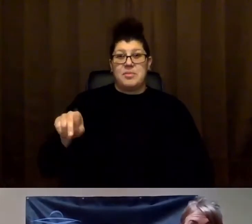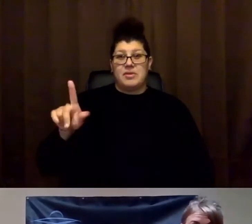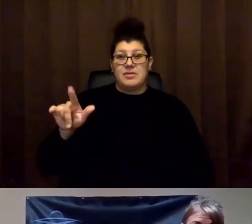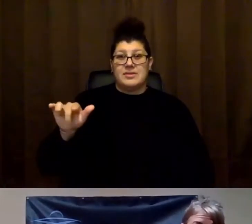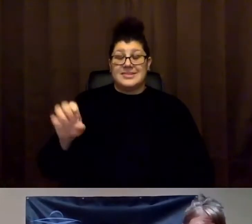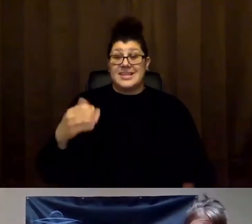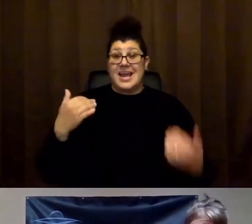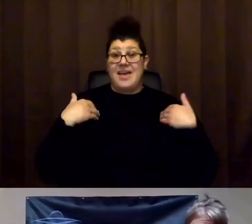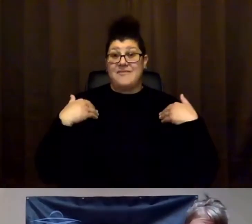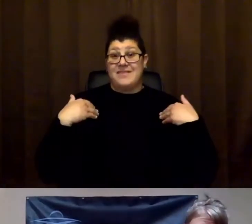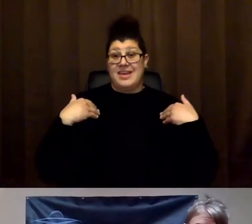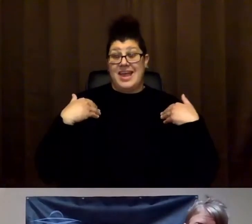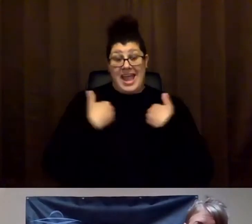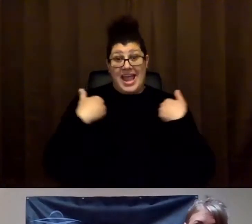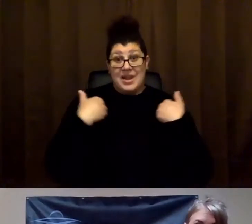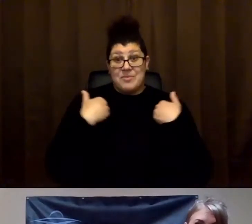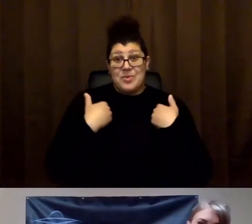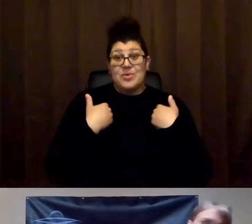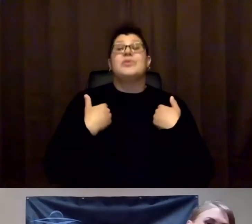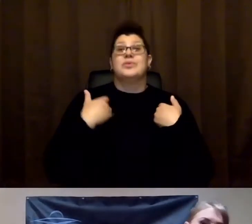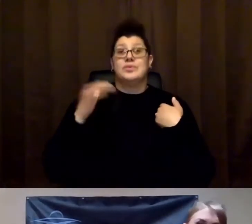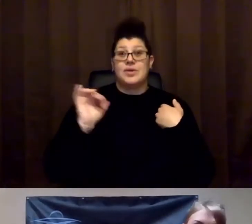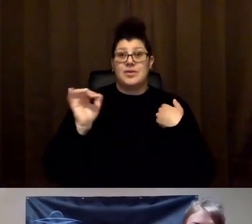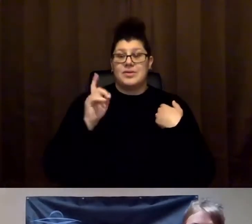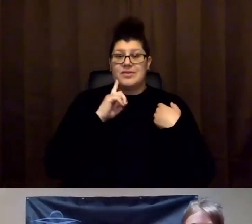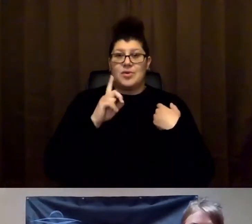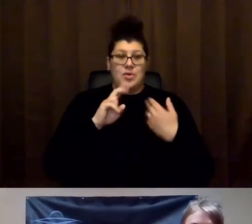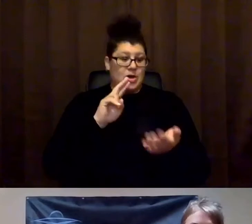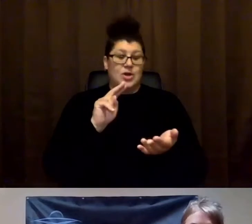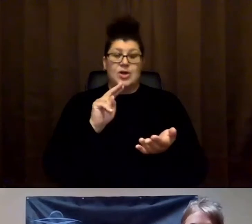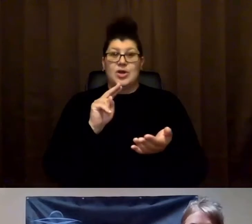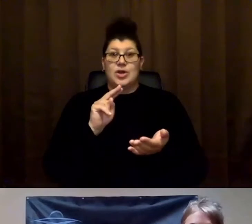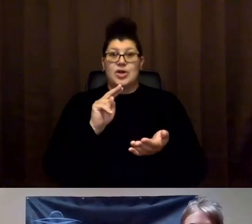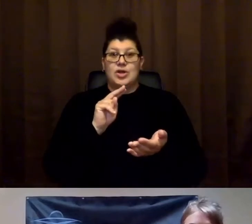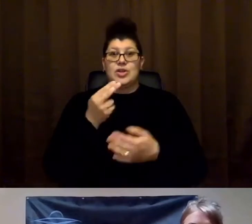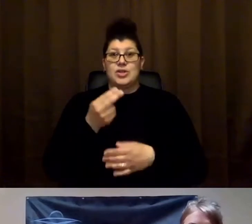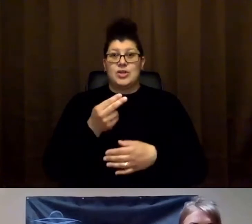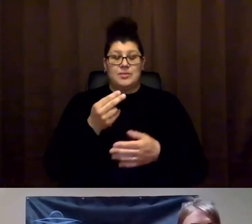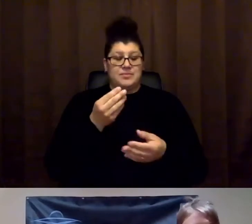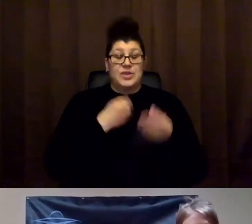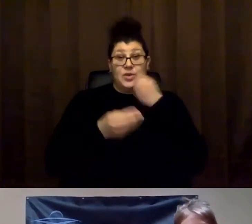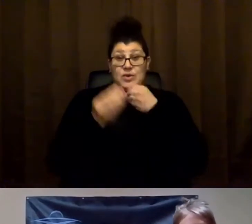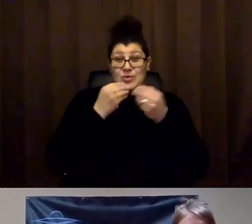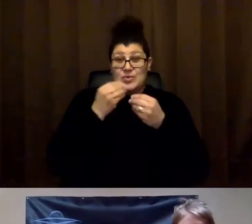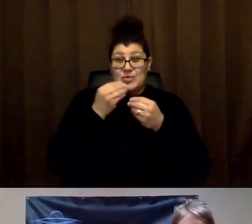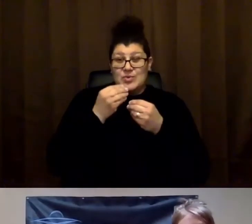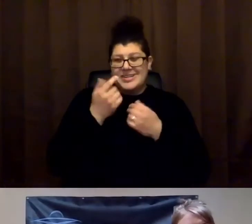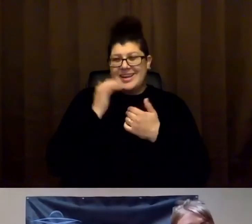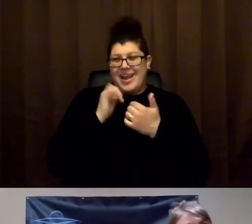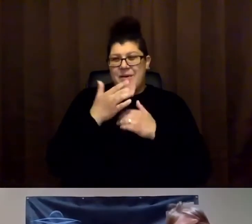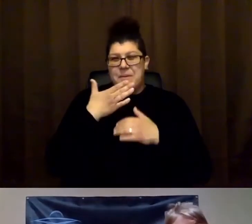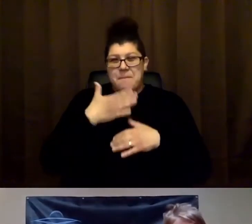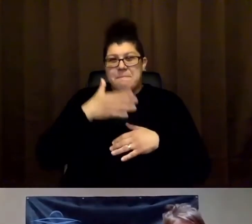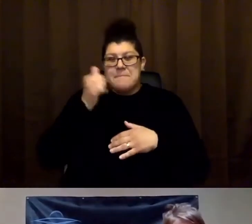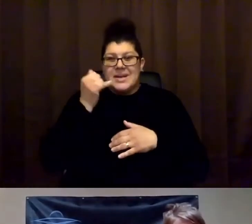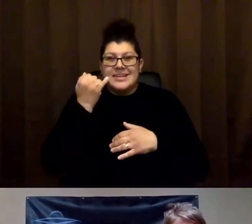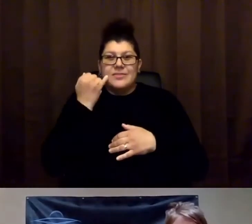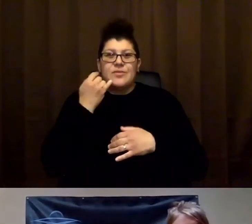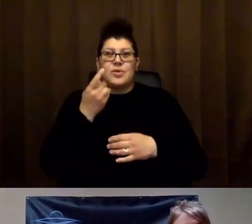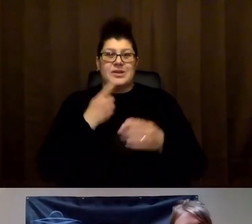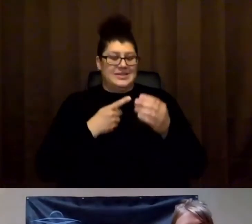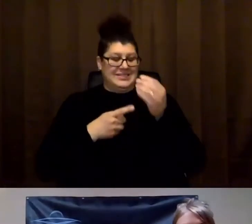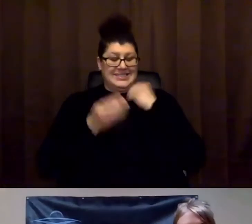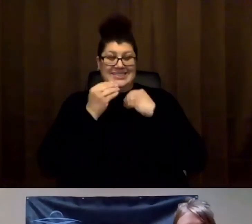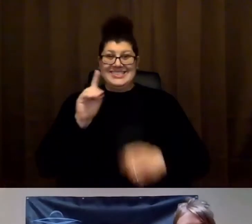actually have a nutrition team, so we'll do genetic testing that helps determine the best kind of unique diet for people